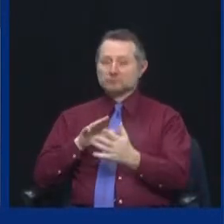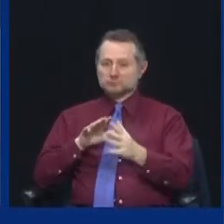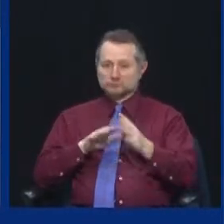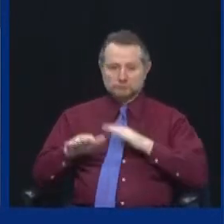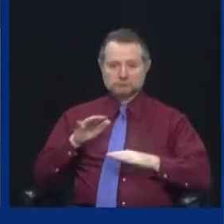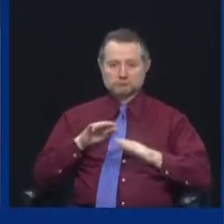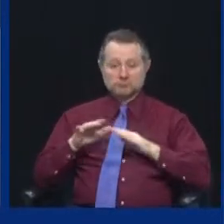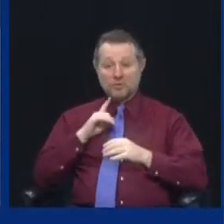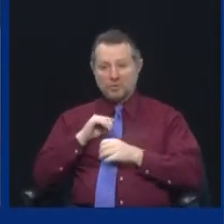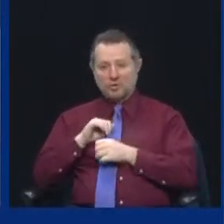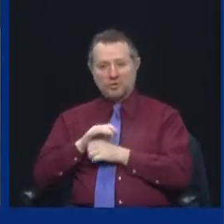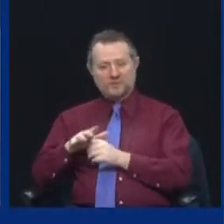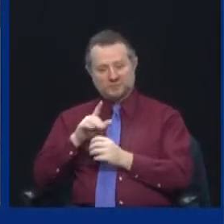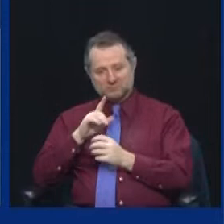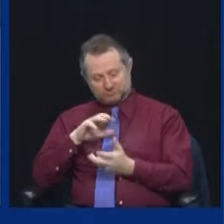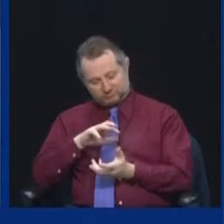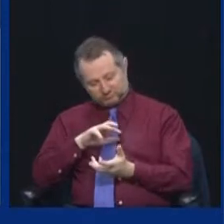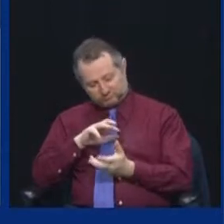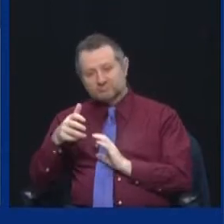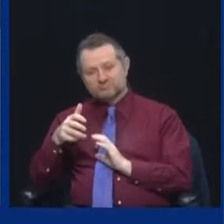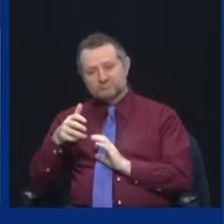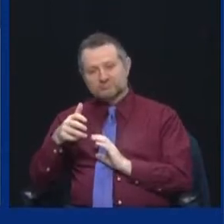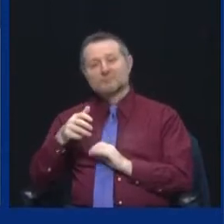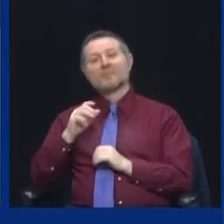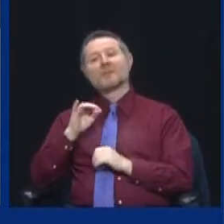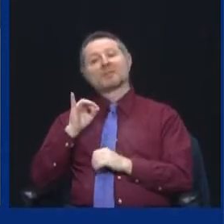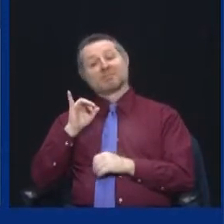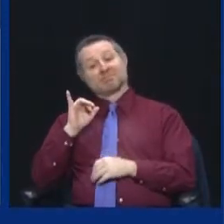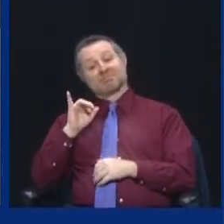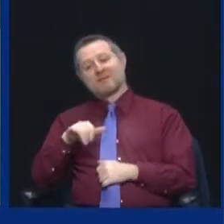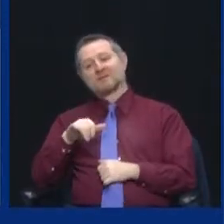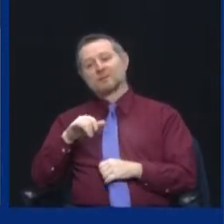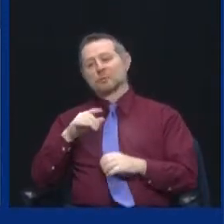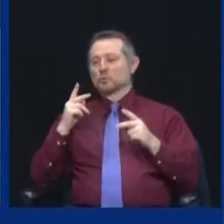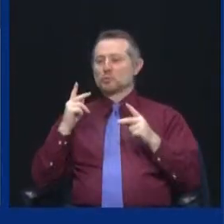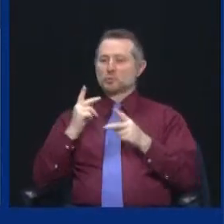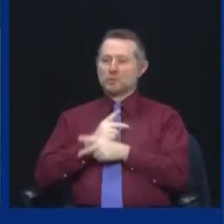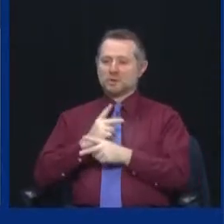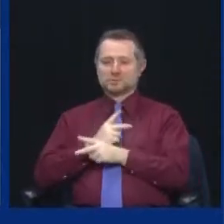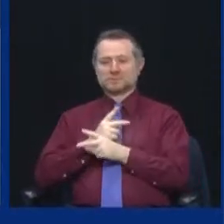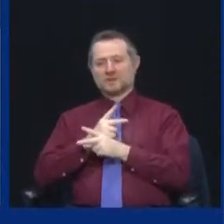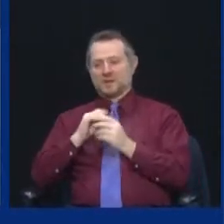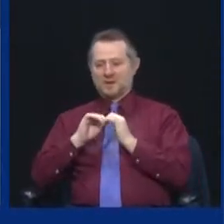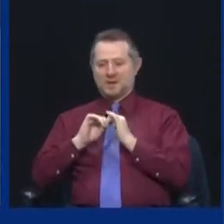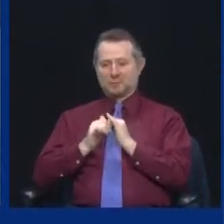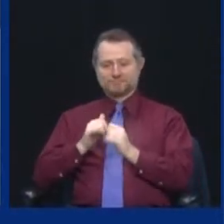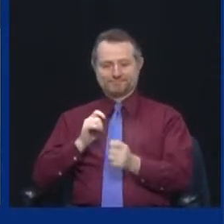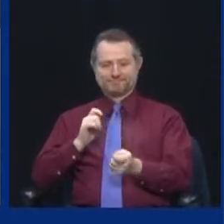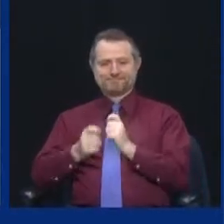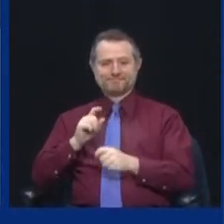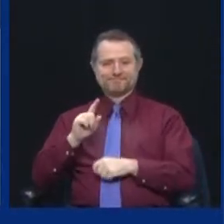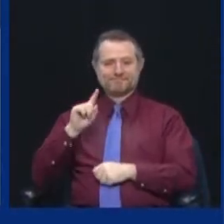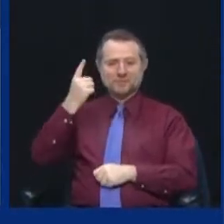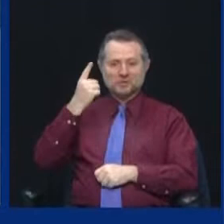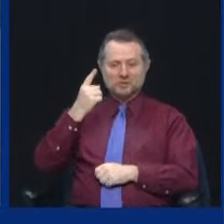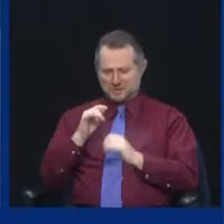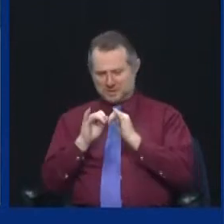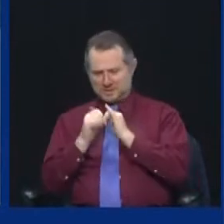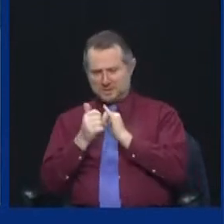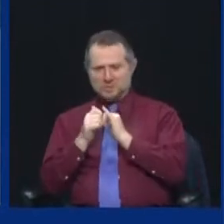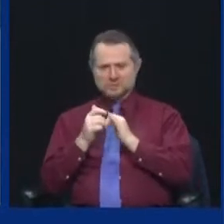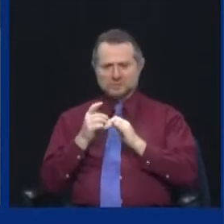disruption and figured it out first on how to come out of the moment